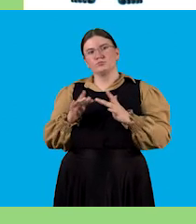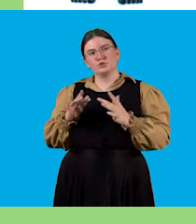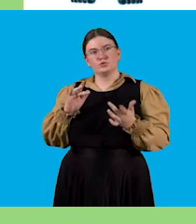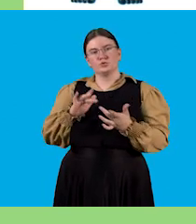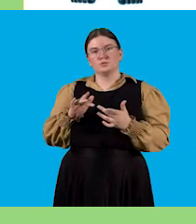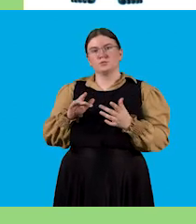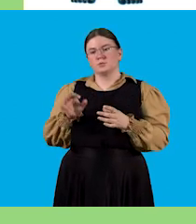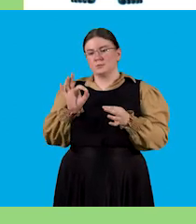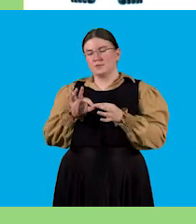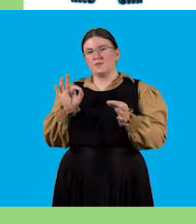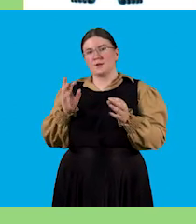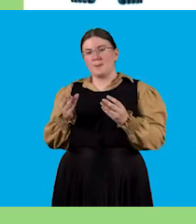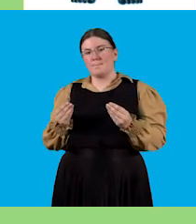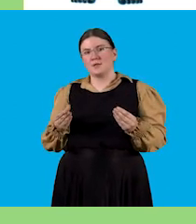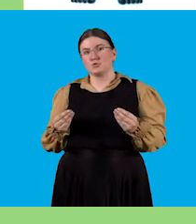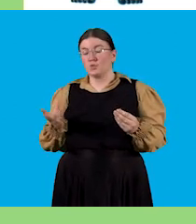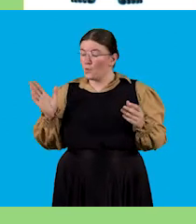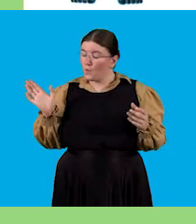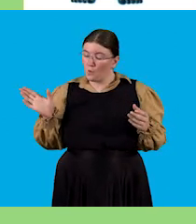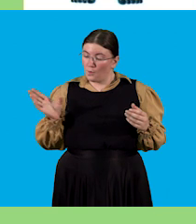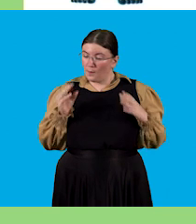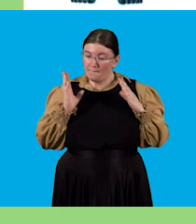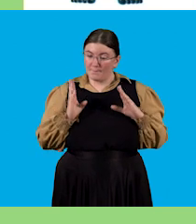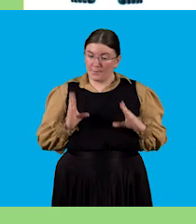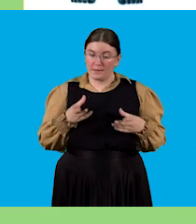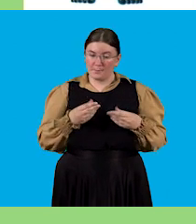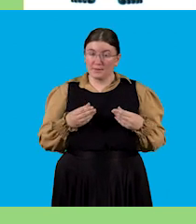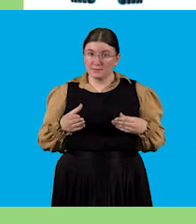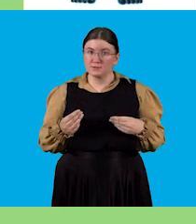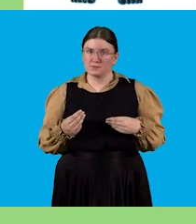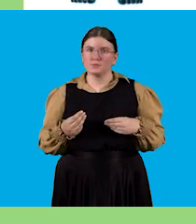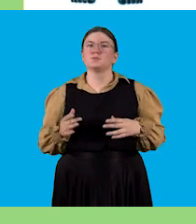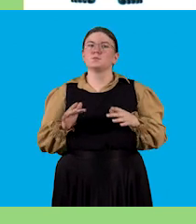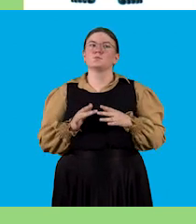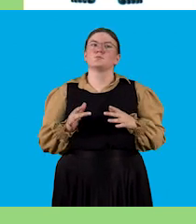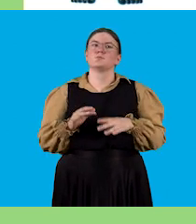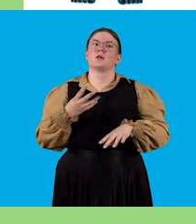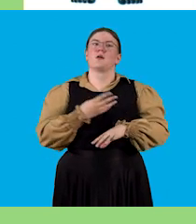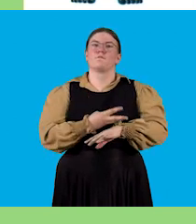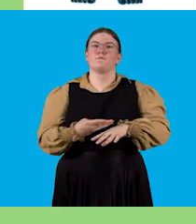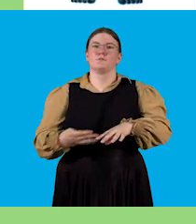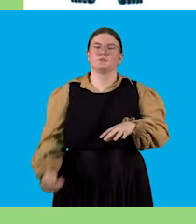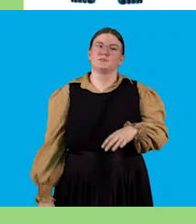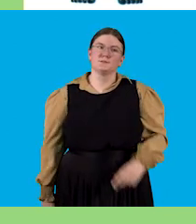the certain muscles, all the muscles in the body and organs in the body.